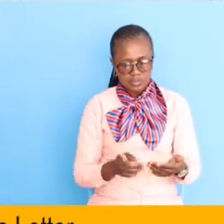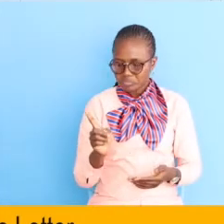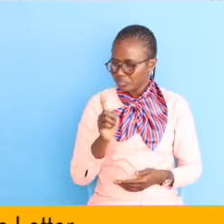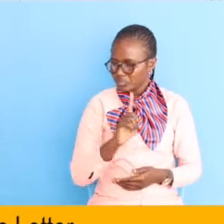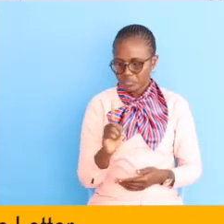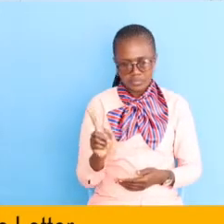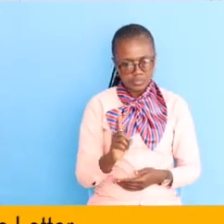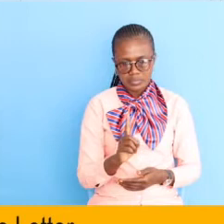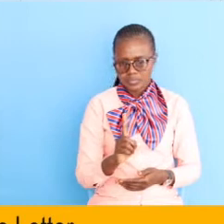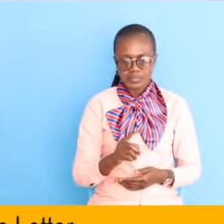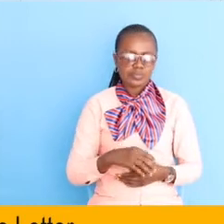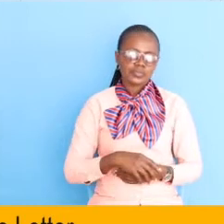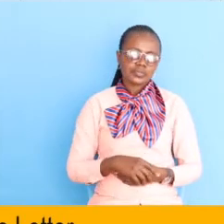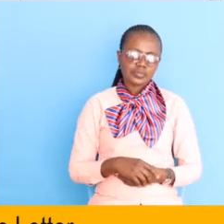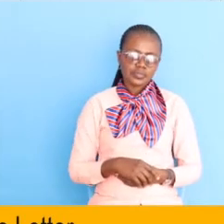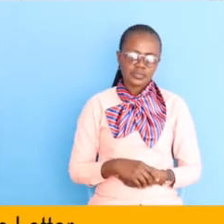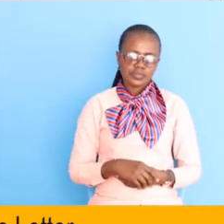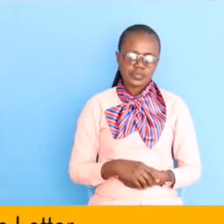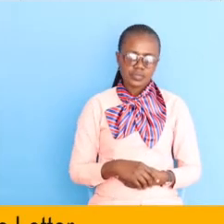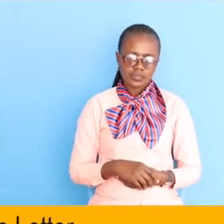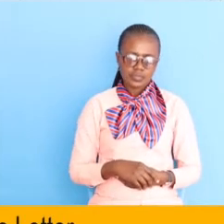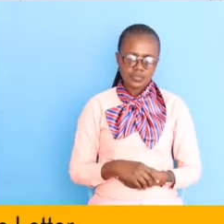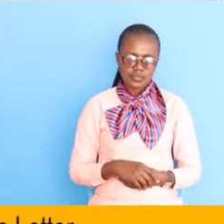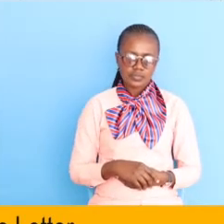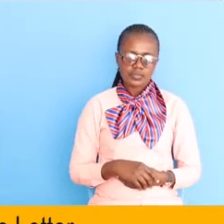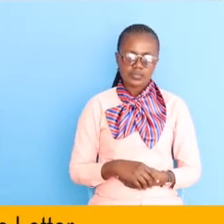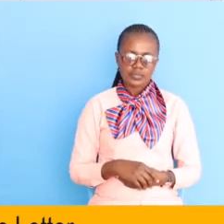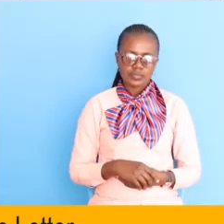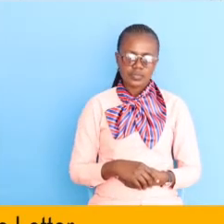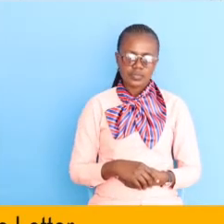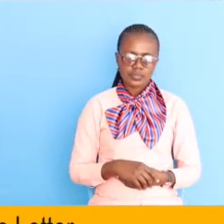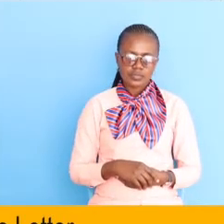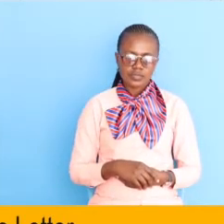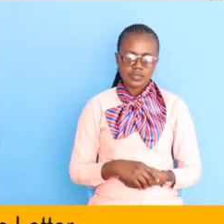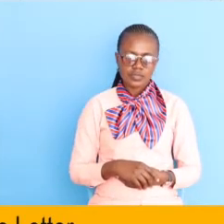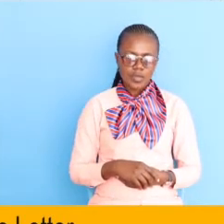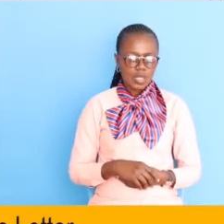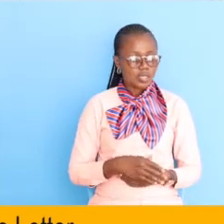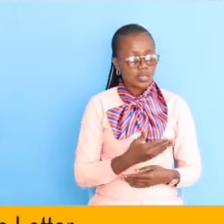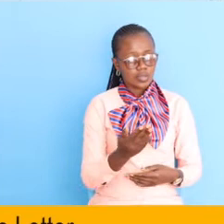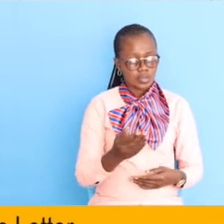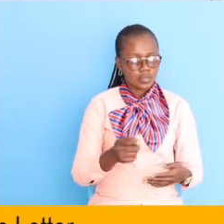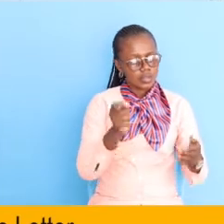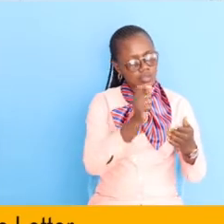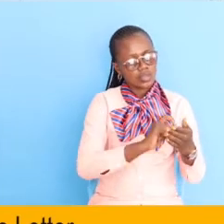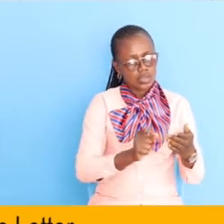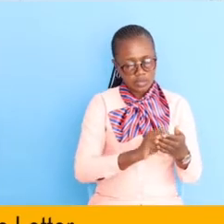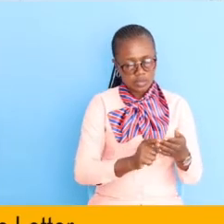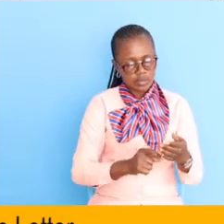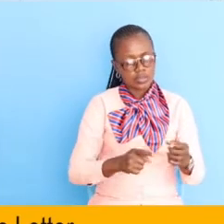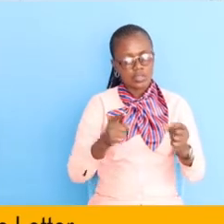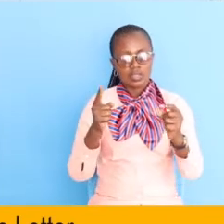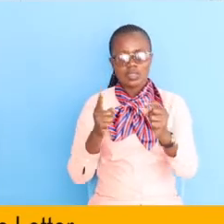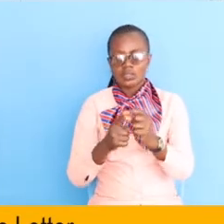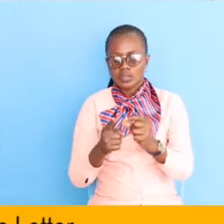are the ones that have written the letter, so they need to write their names on top. But strictly under formal